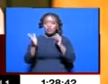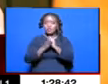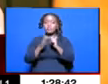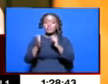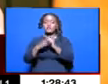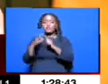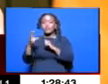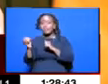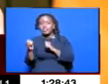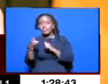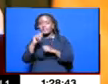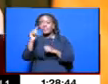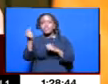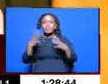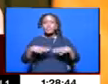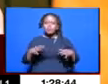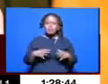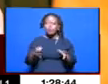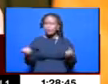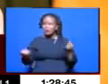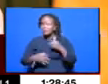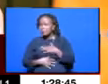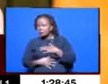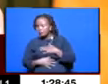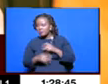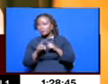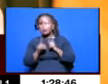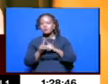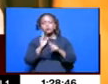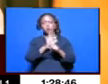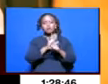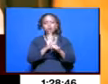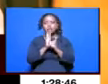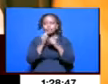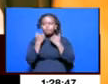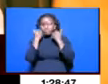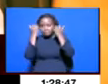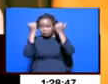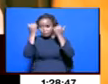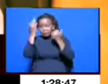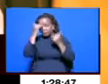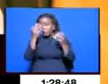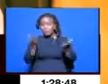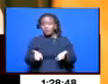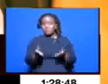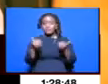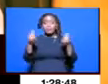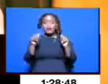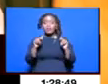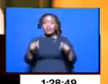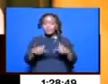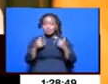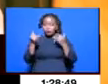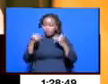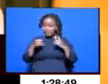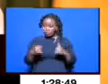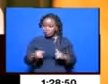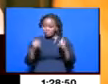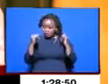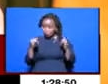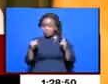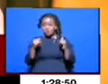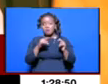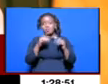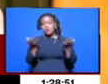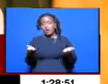were terrified, tormented, and dehumanized a lot, deprived of any sense of self-actualization in the manner in which